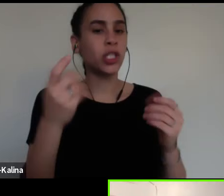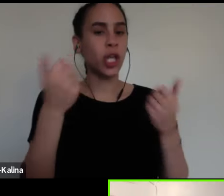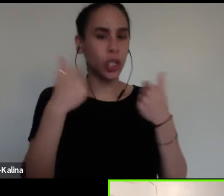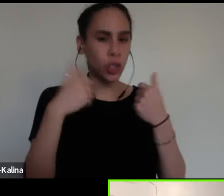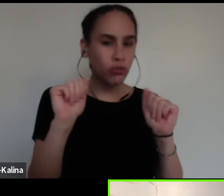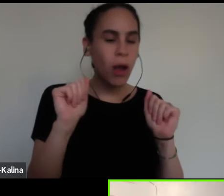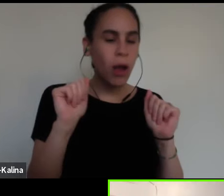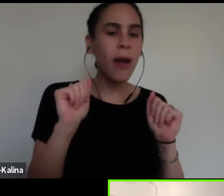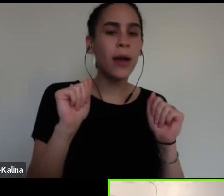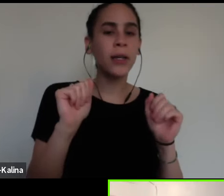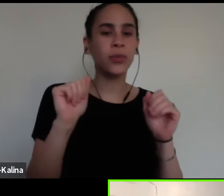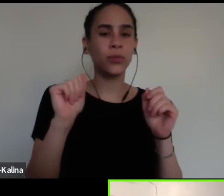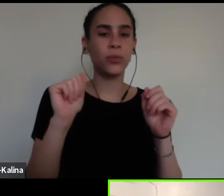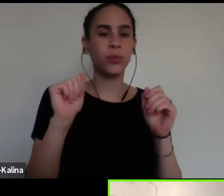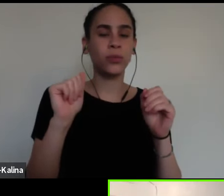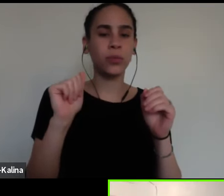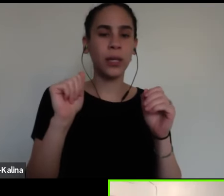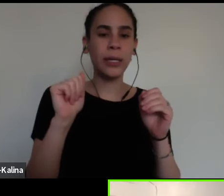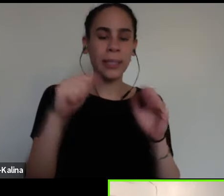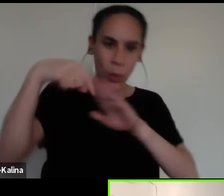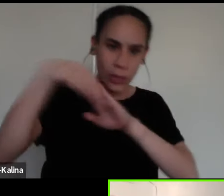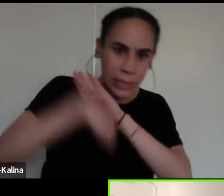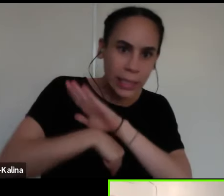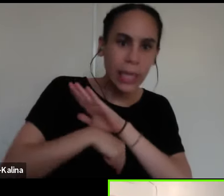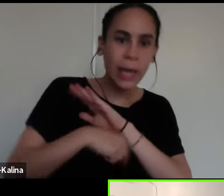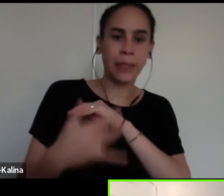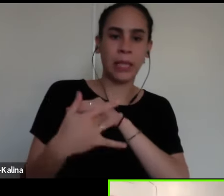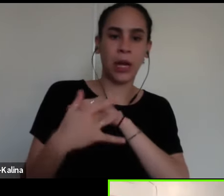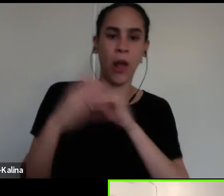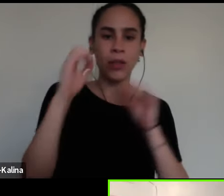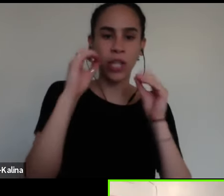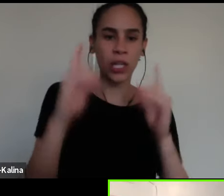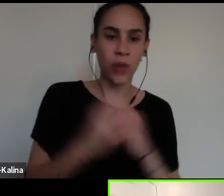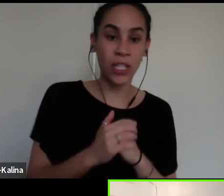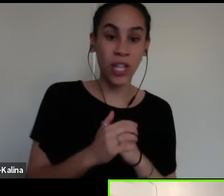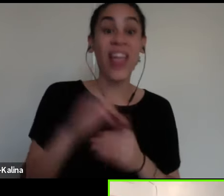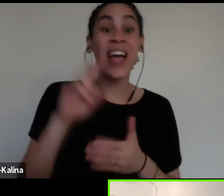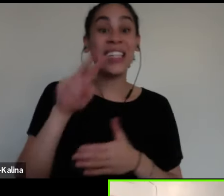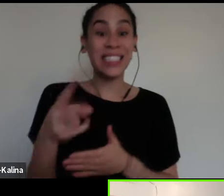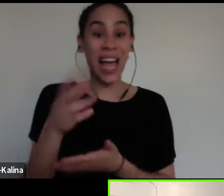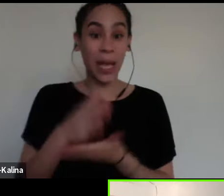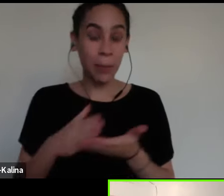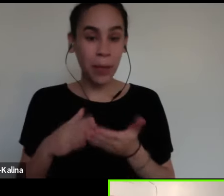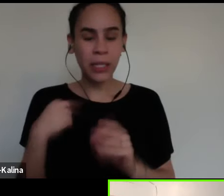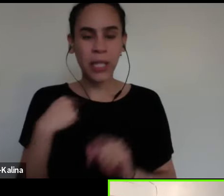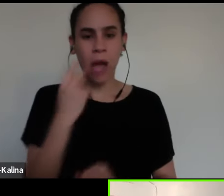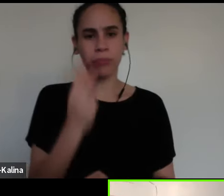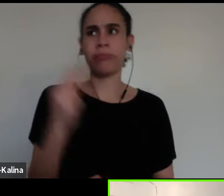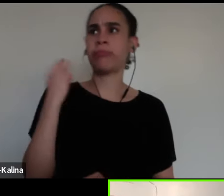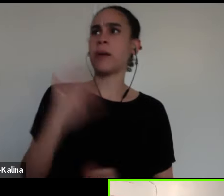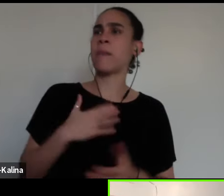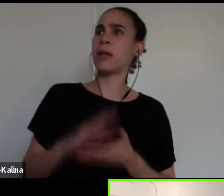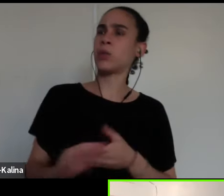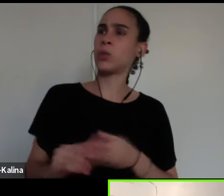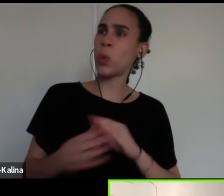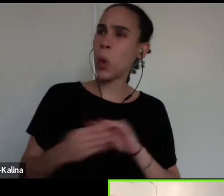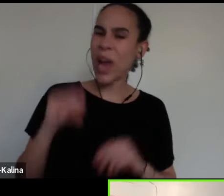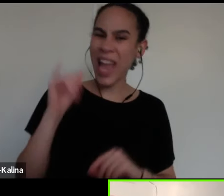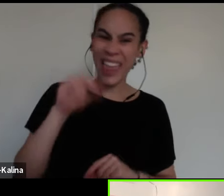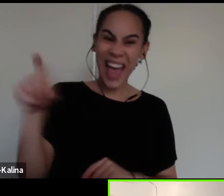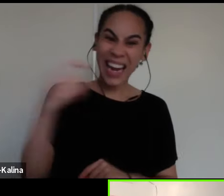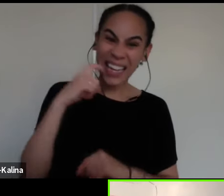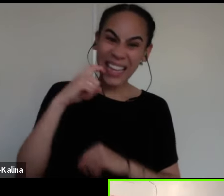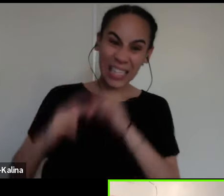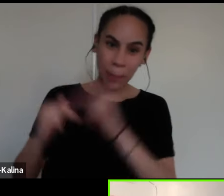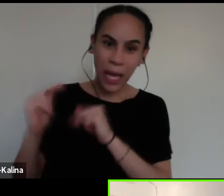technology education. And then the second piece, again, reflecting on my life story, was that sense of place, that glass building. It's building